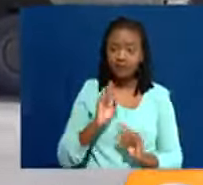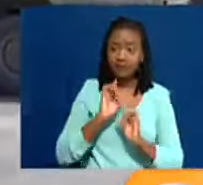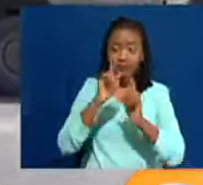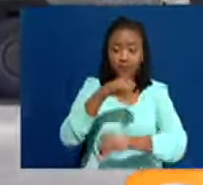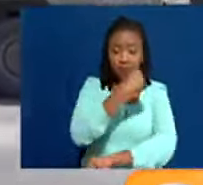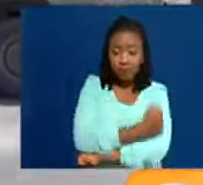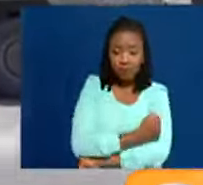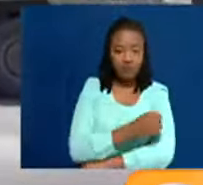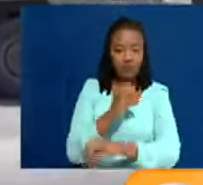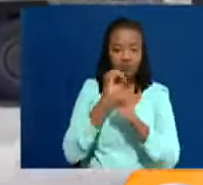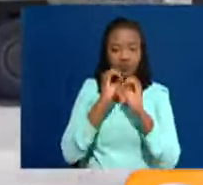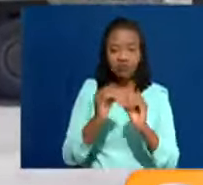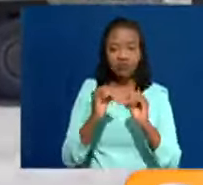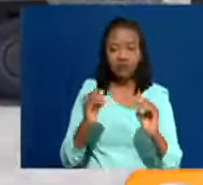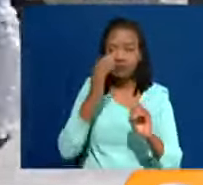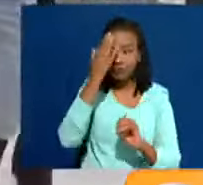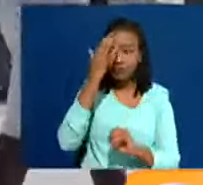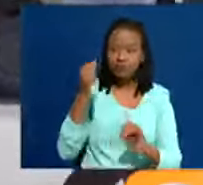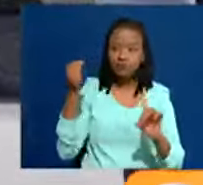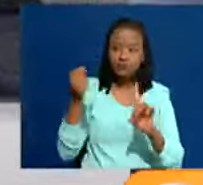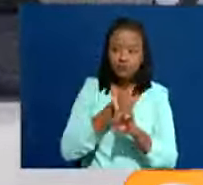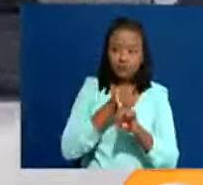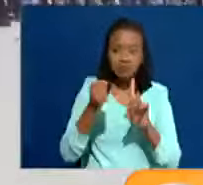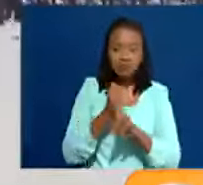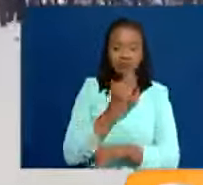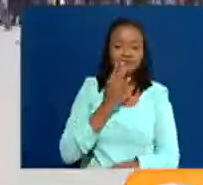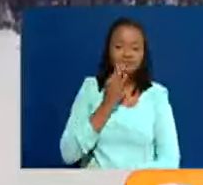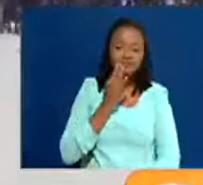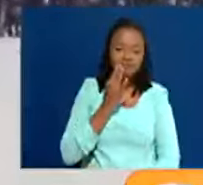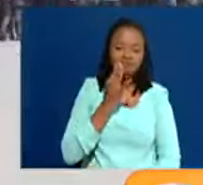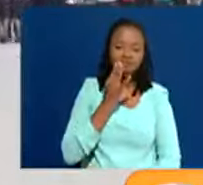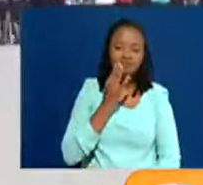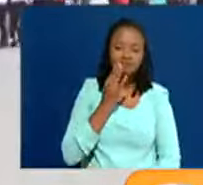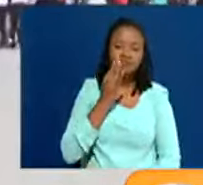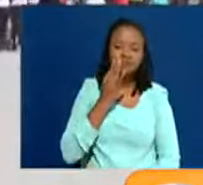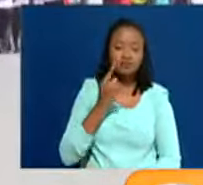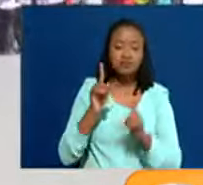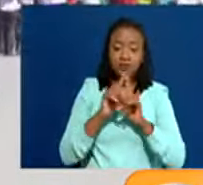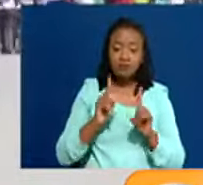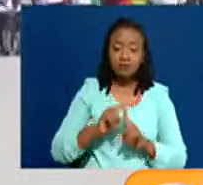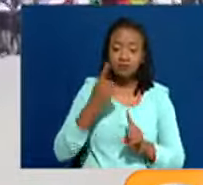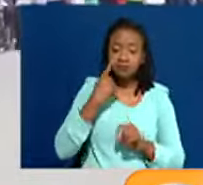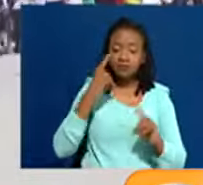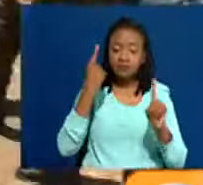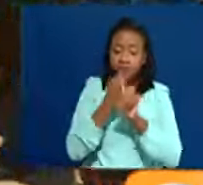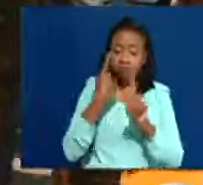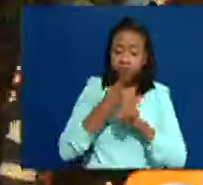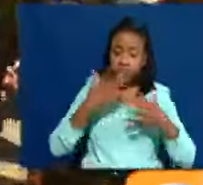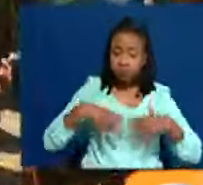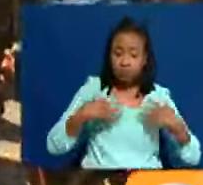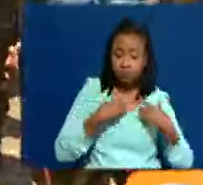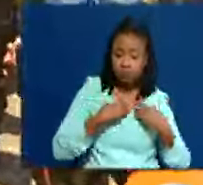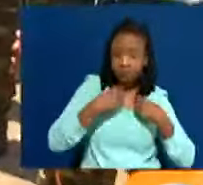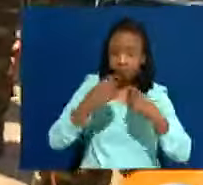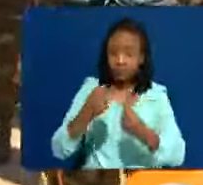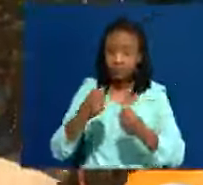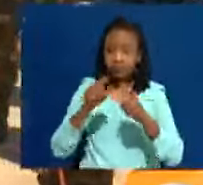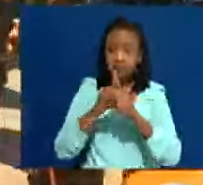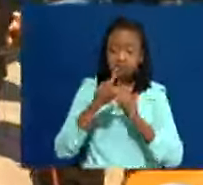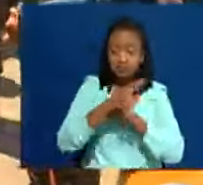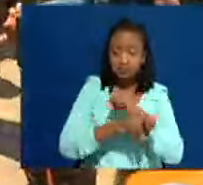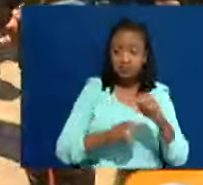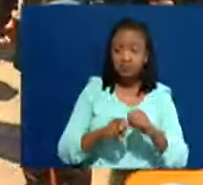the heart of deadly violence that has also seen cases of homicide and kidnappings reported.